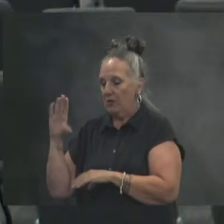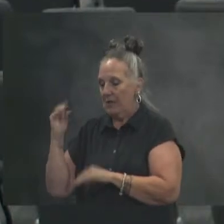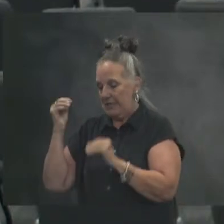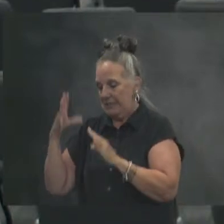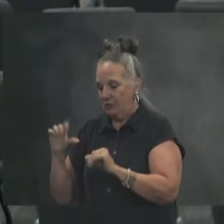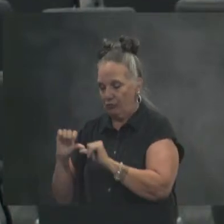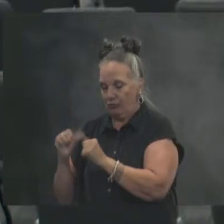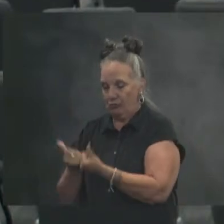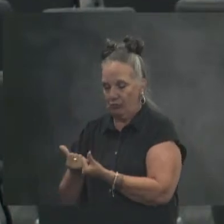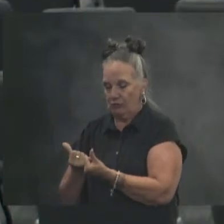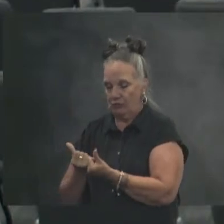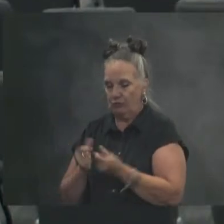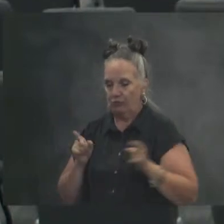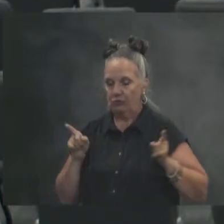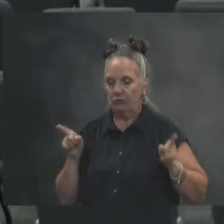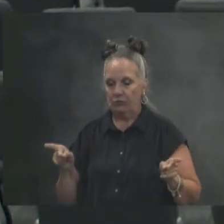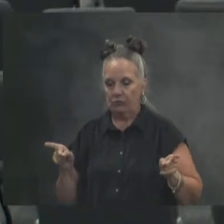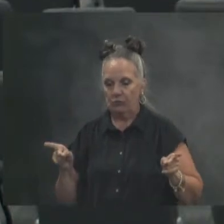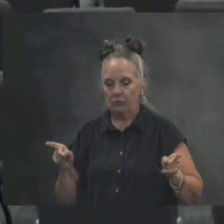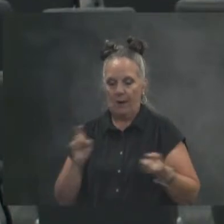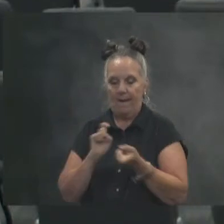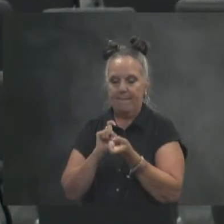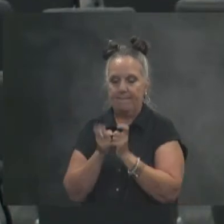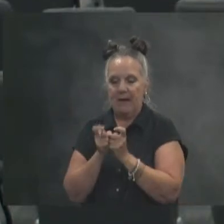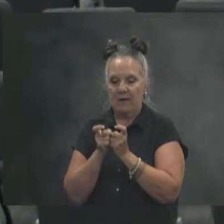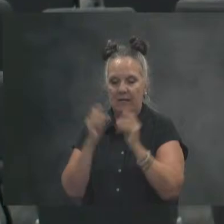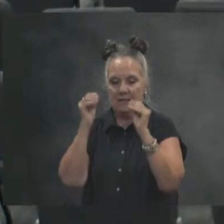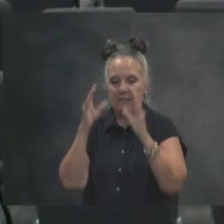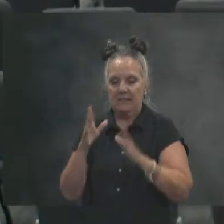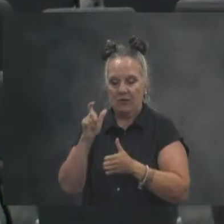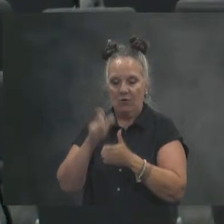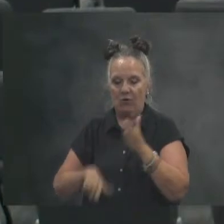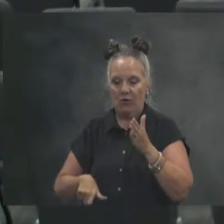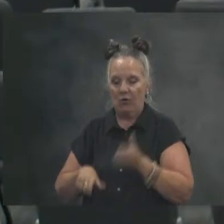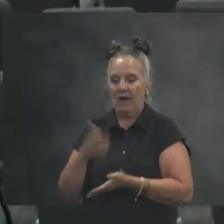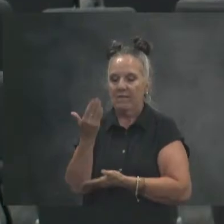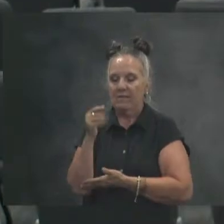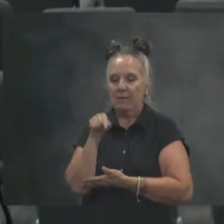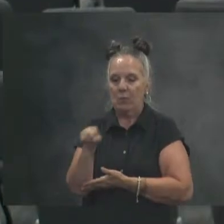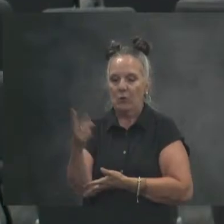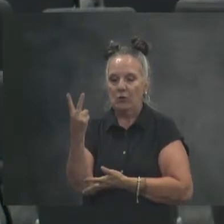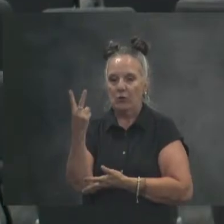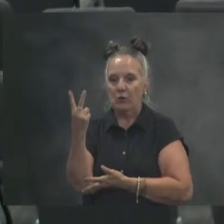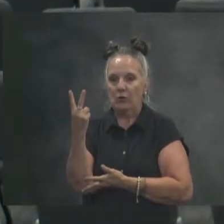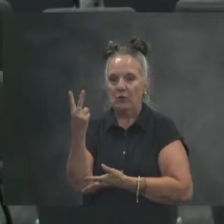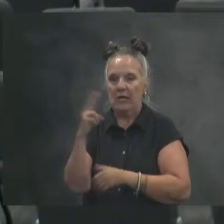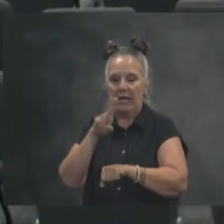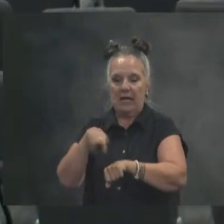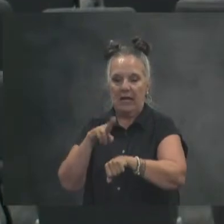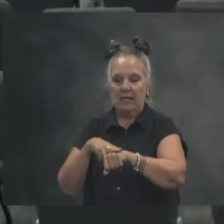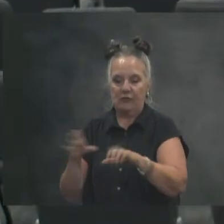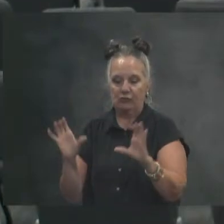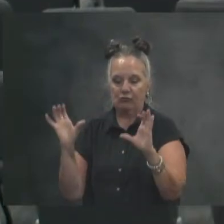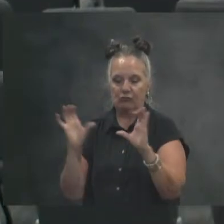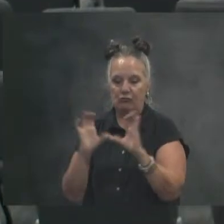Teachers Association regarding a modification of Teacher Article 15.2, National Certification. Is there a motion,